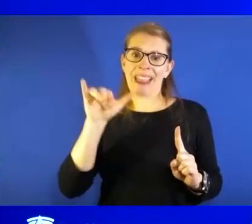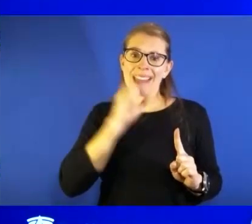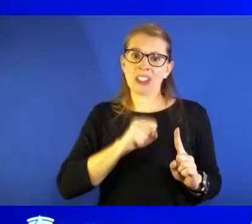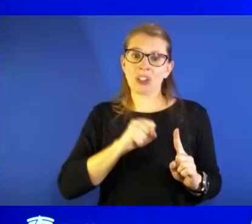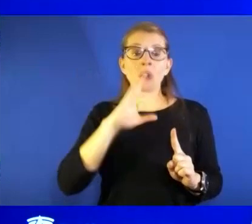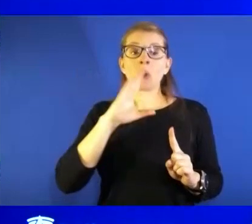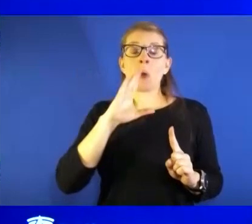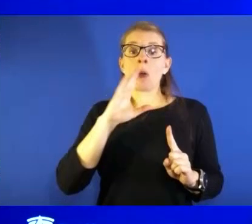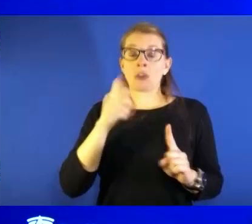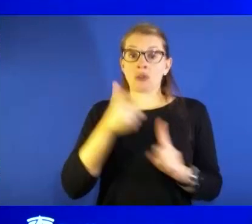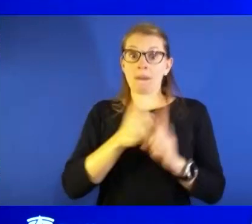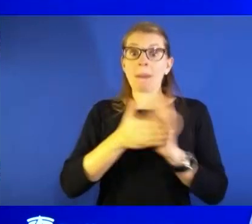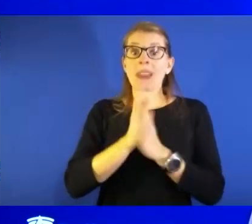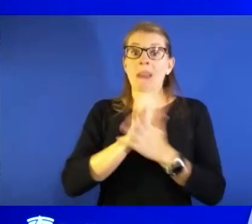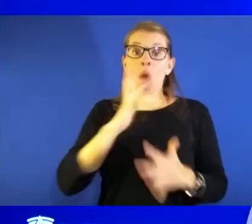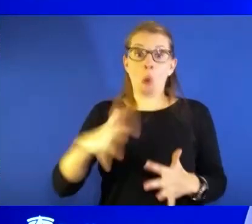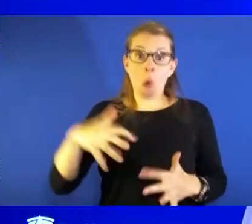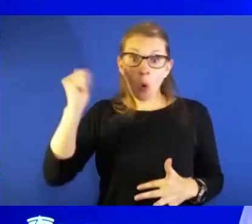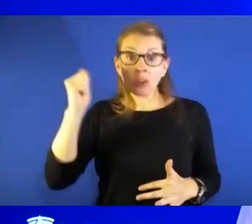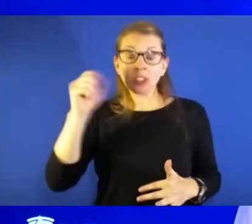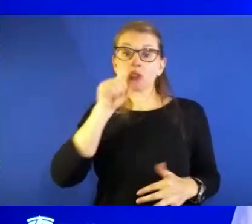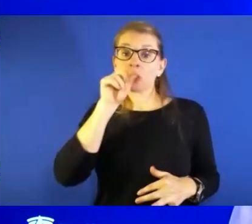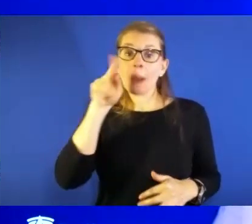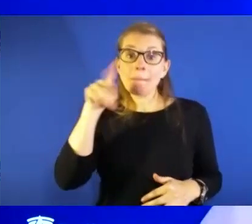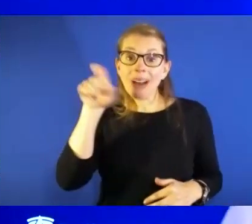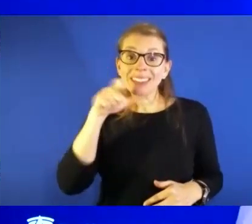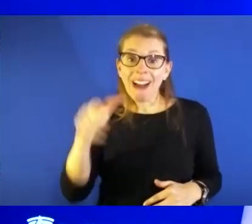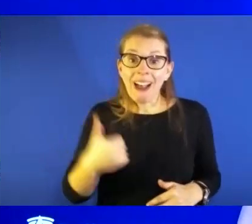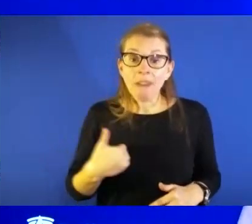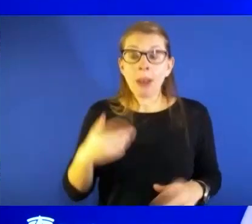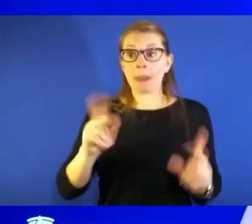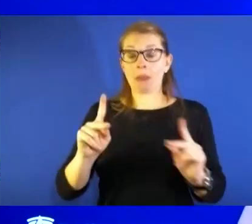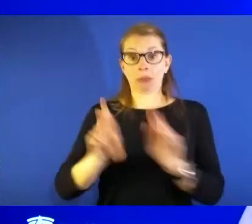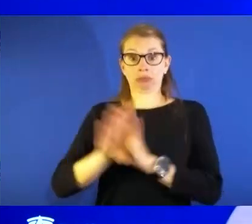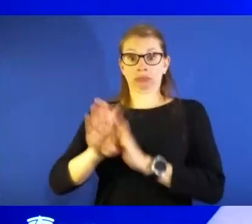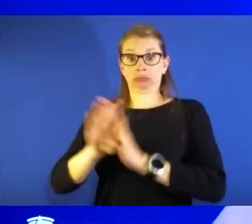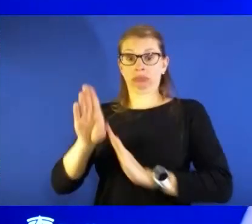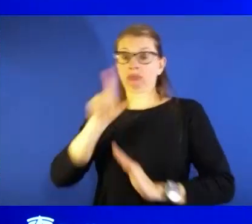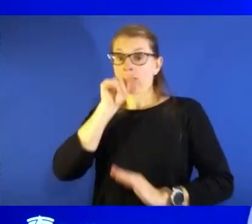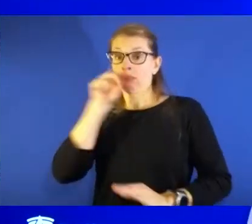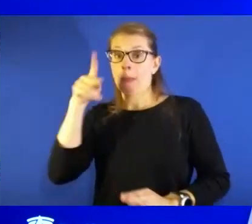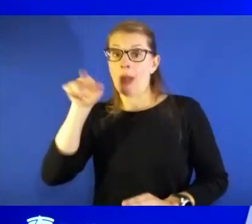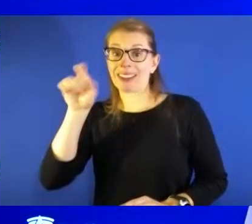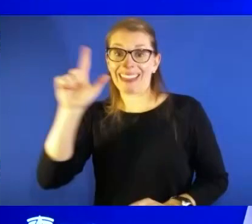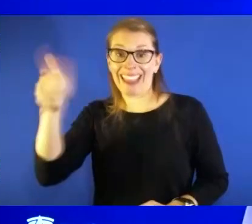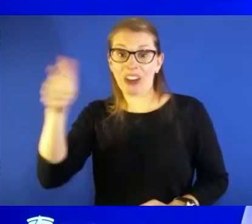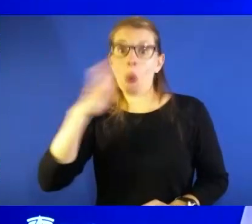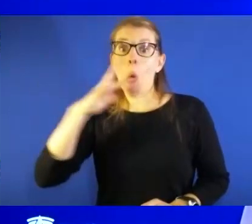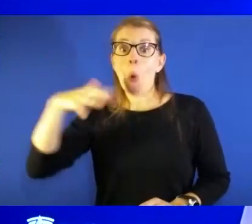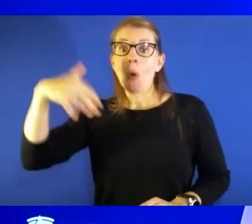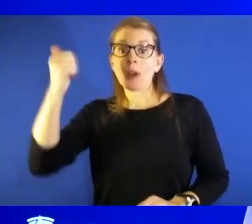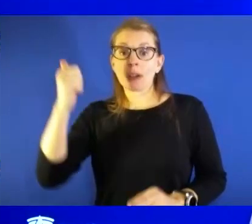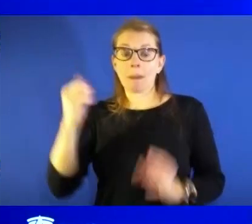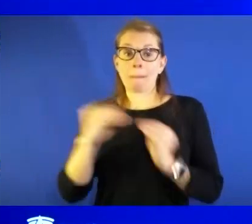get older and you haven't had chickenpox, those people that get chickenpox later in life have